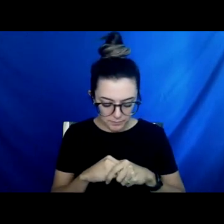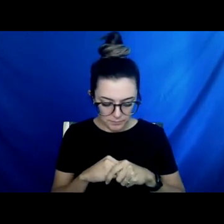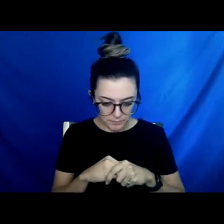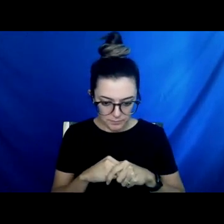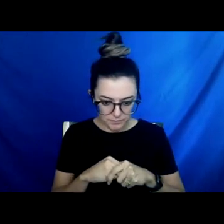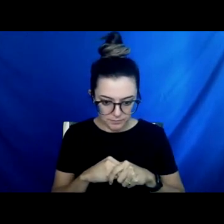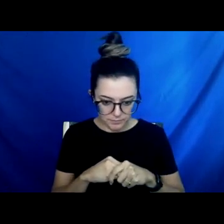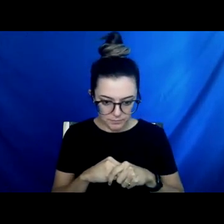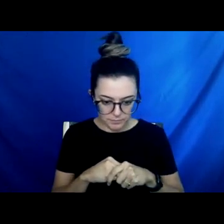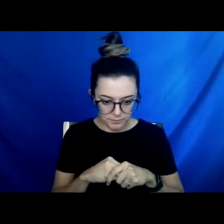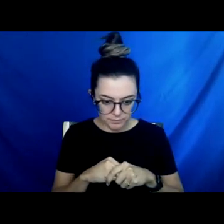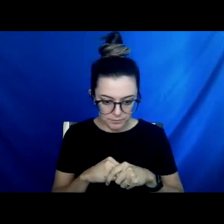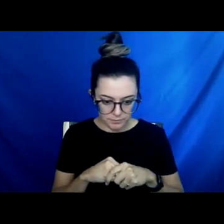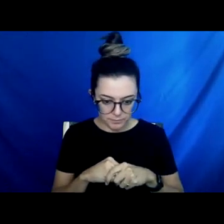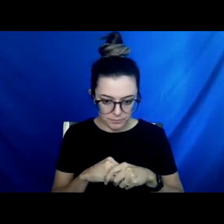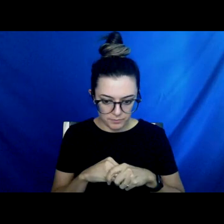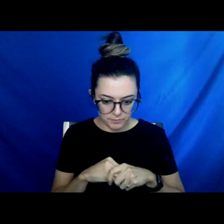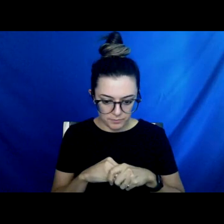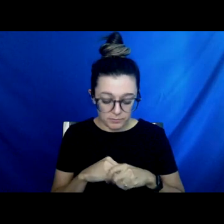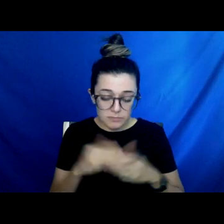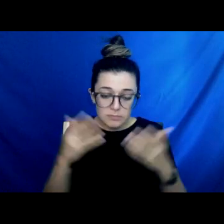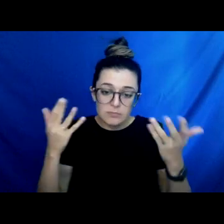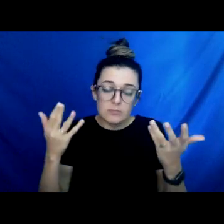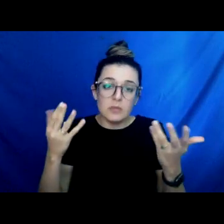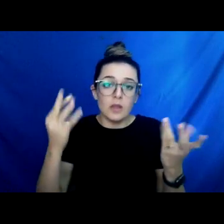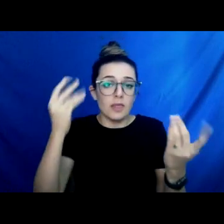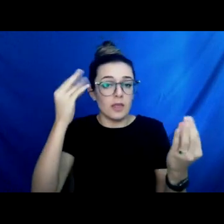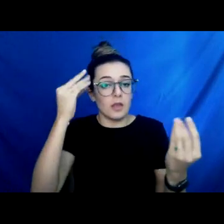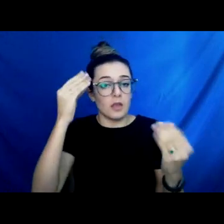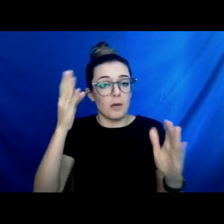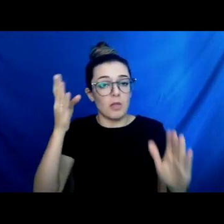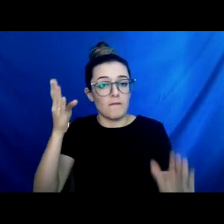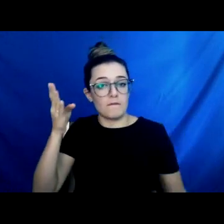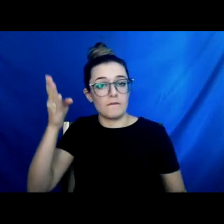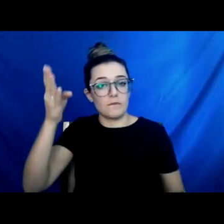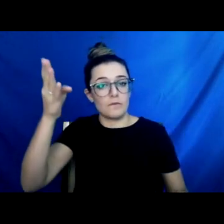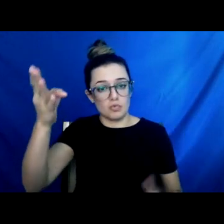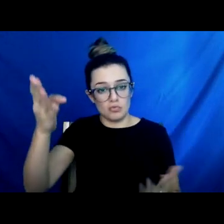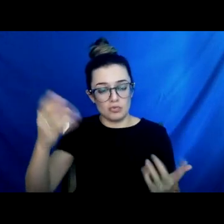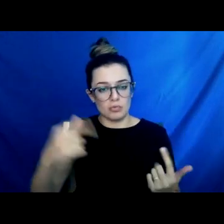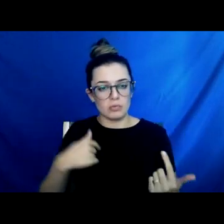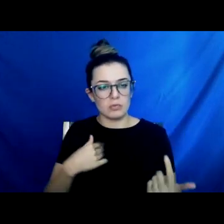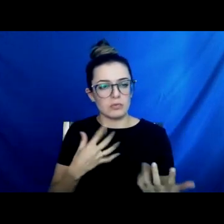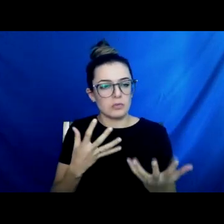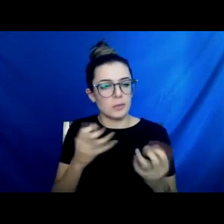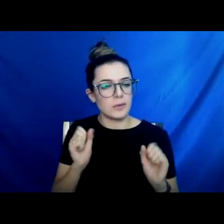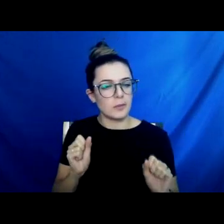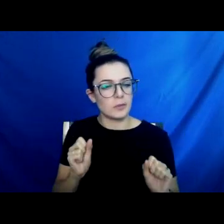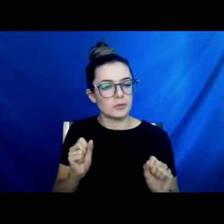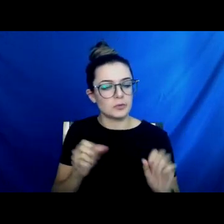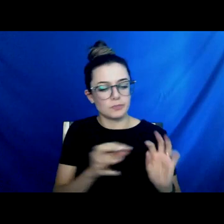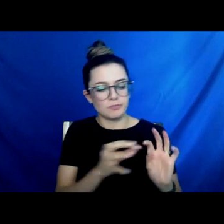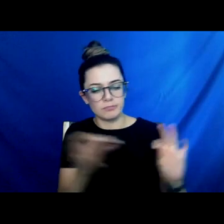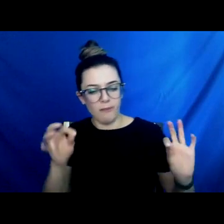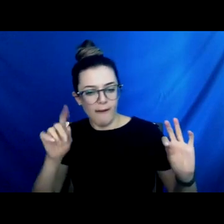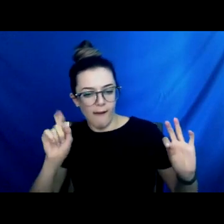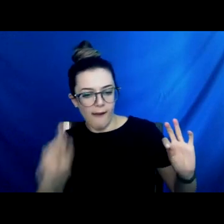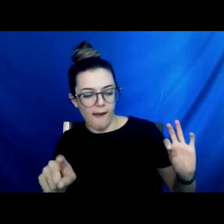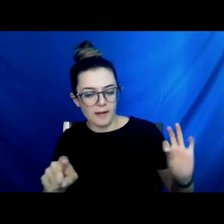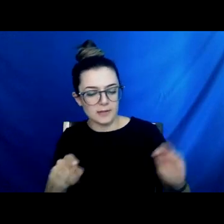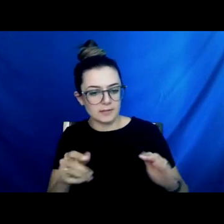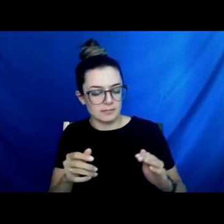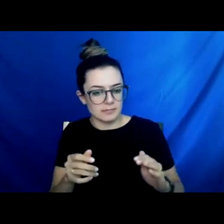in terms of thinking toward the future, I wanted to be able to ask this question and get people thinking. So I ended